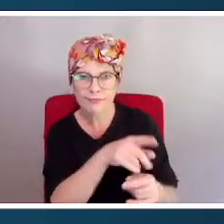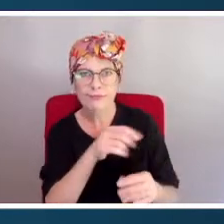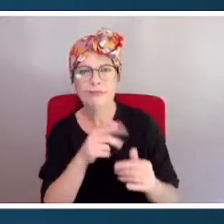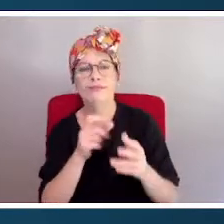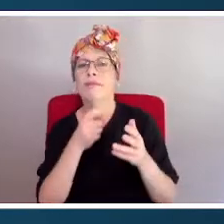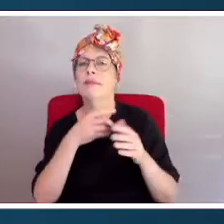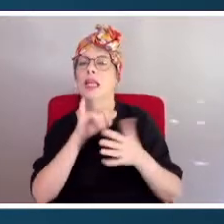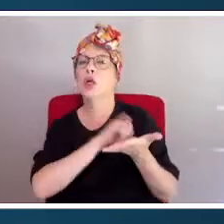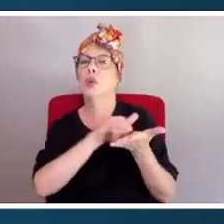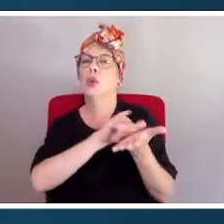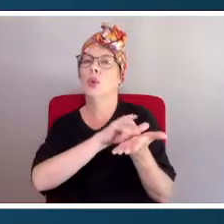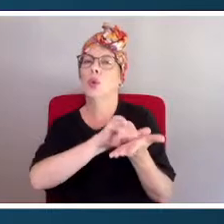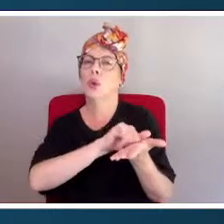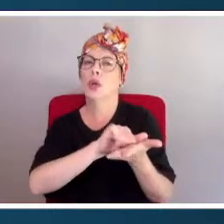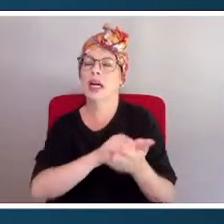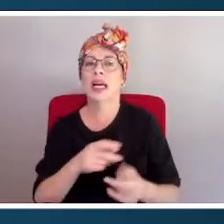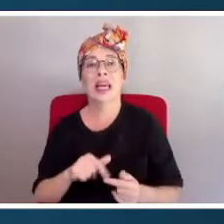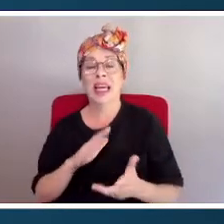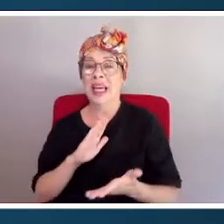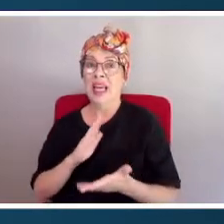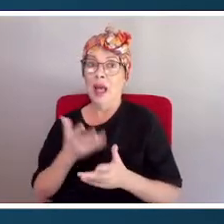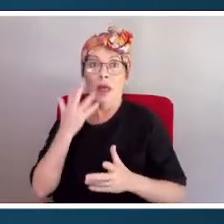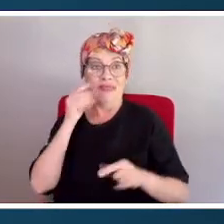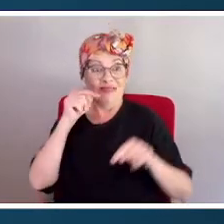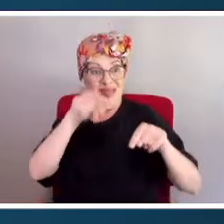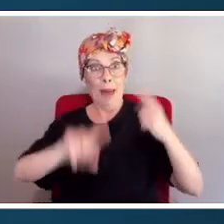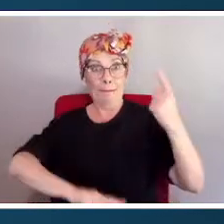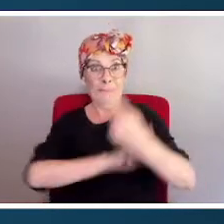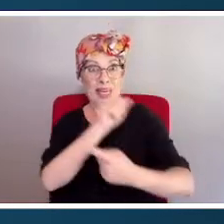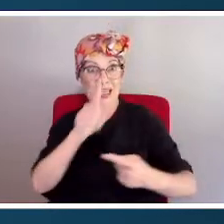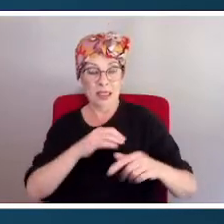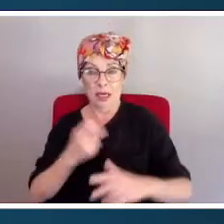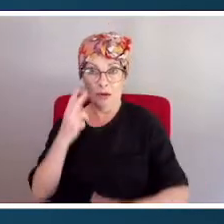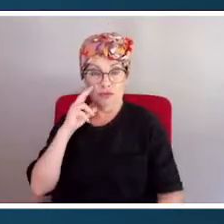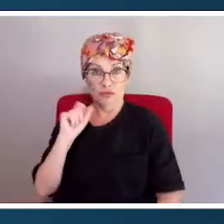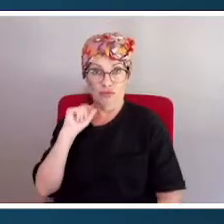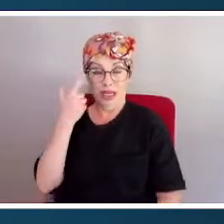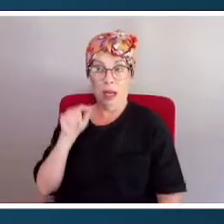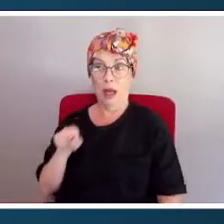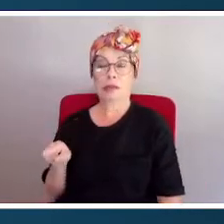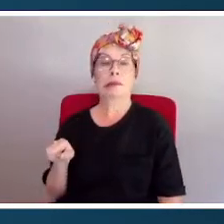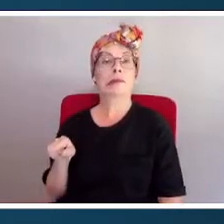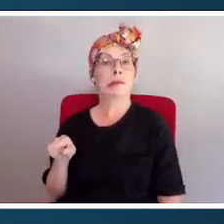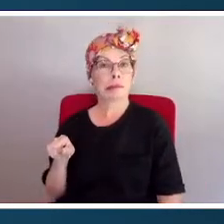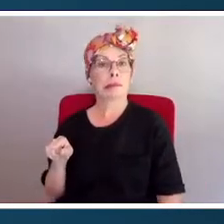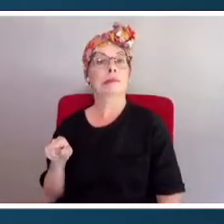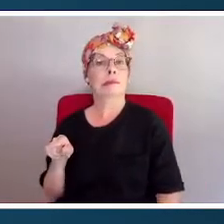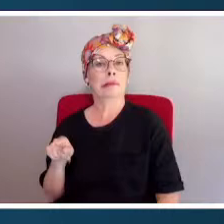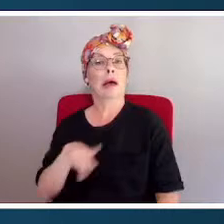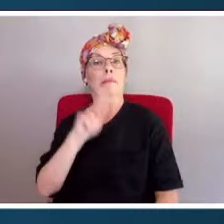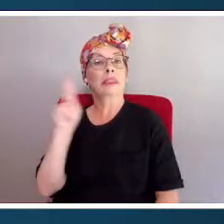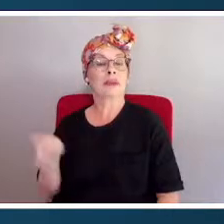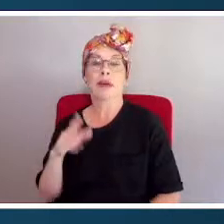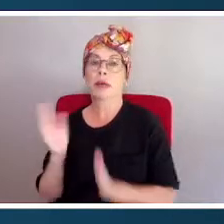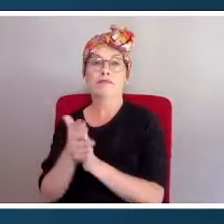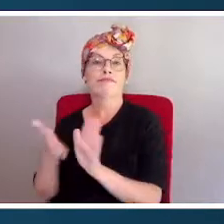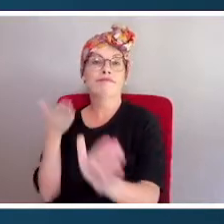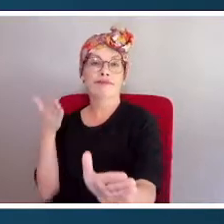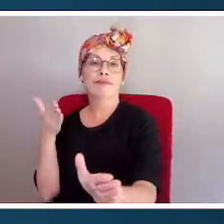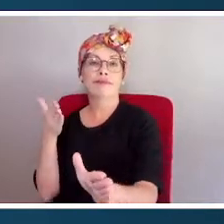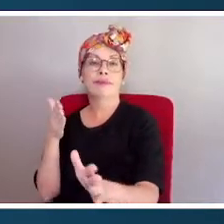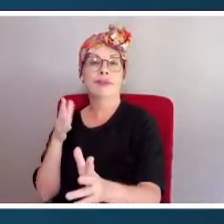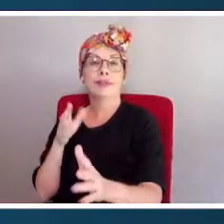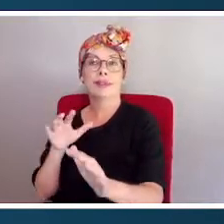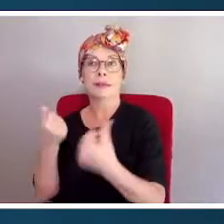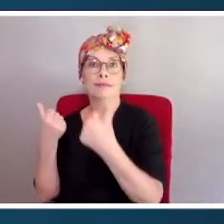Pacific was well behind in achieving its development targets. 2 weeks ago, Pacific leaders met in